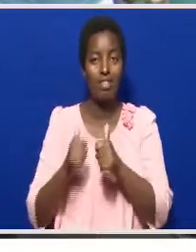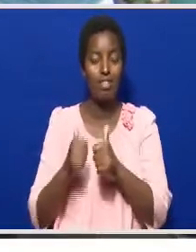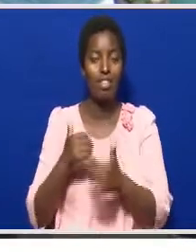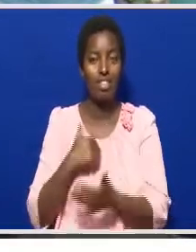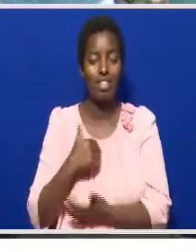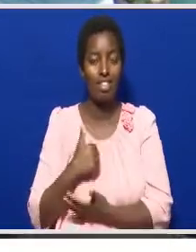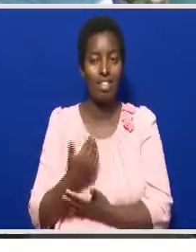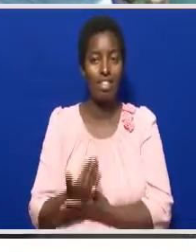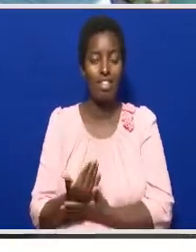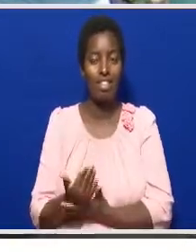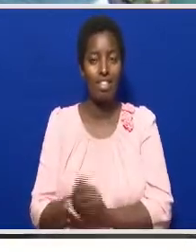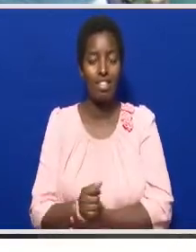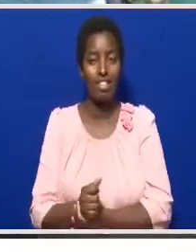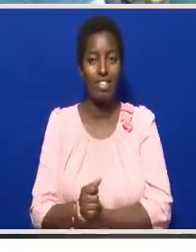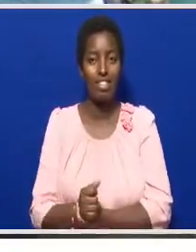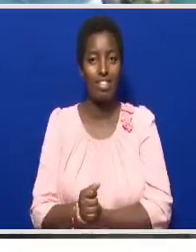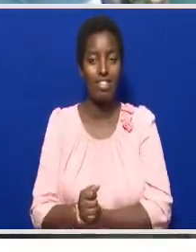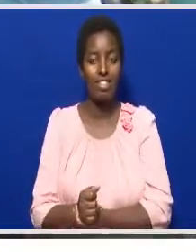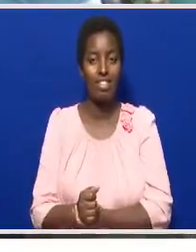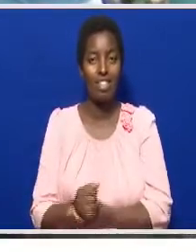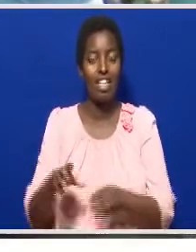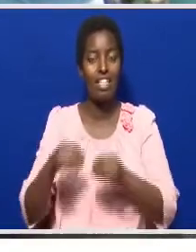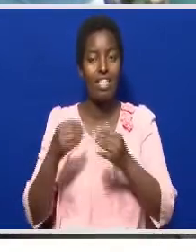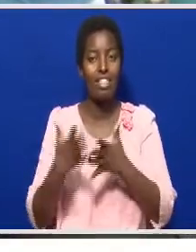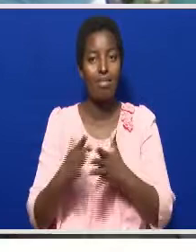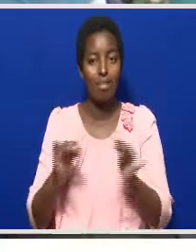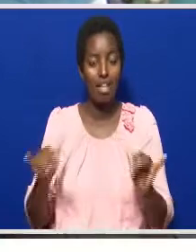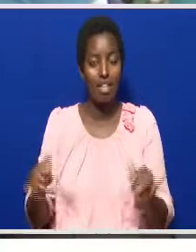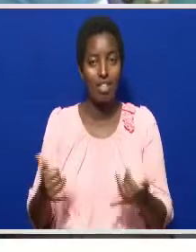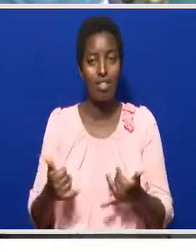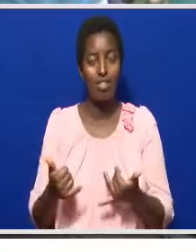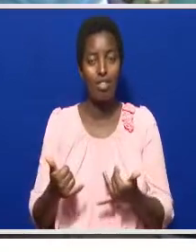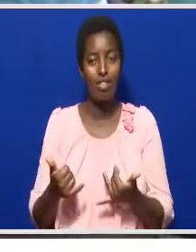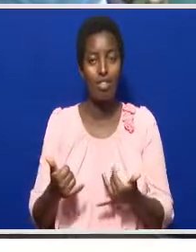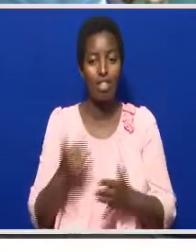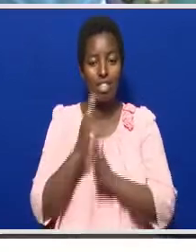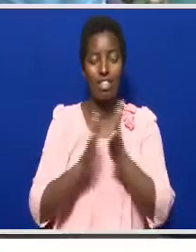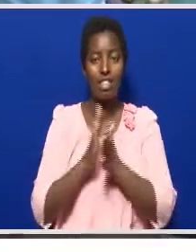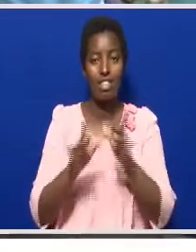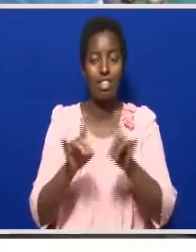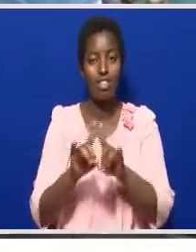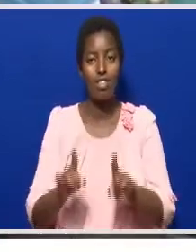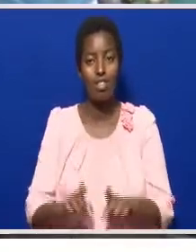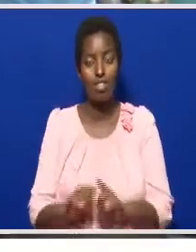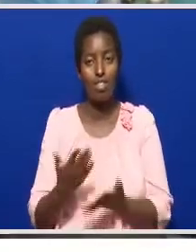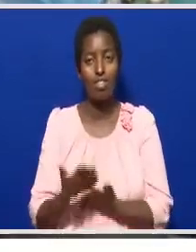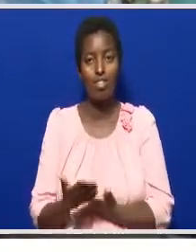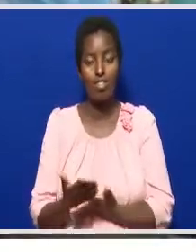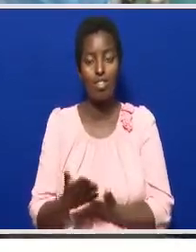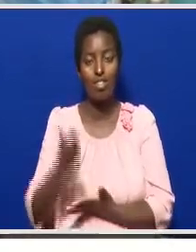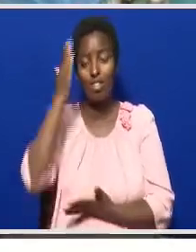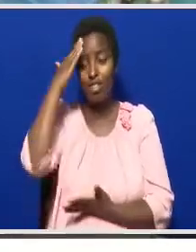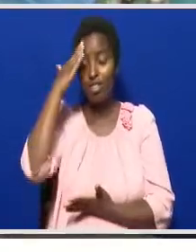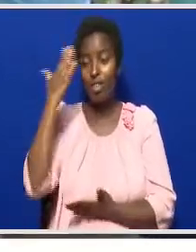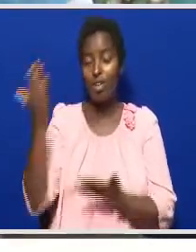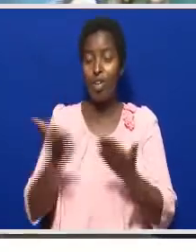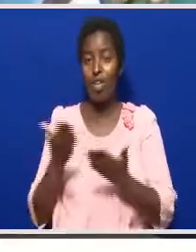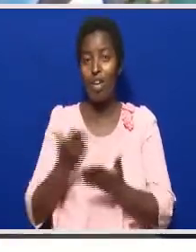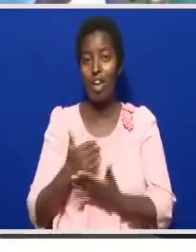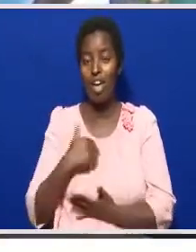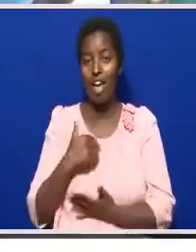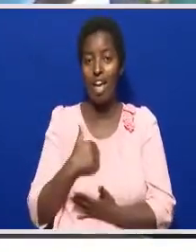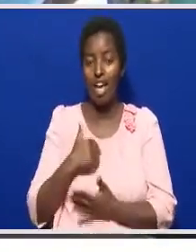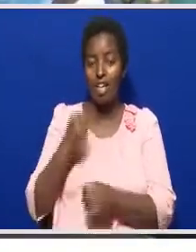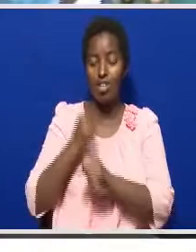kama kina kituo cha sheria, inampatia muamko fulani na uweledi fulani sasa wa kujua ni mahali gani alienda